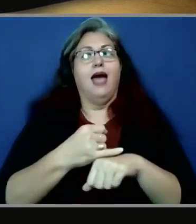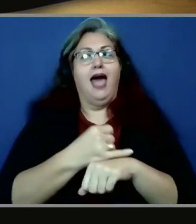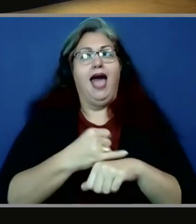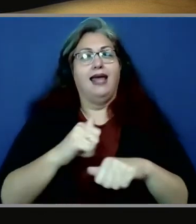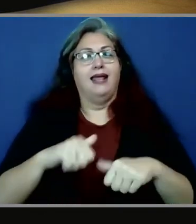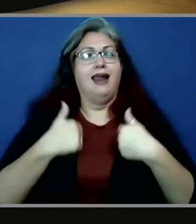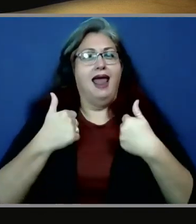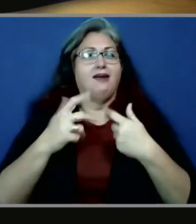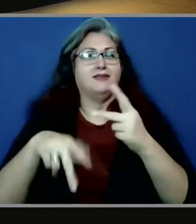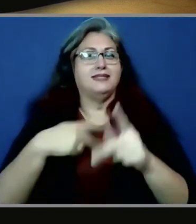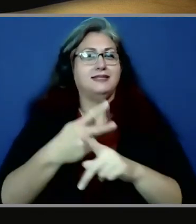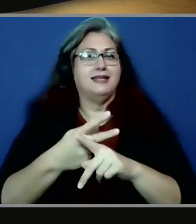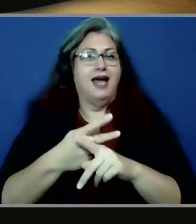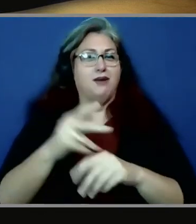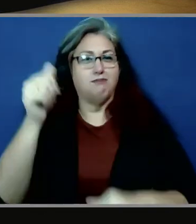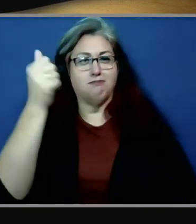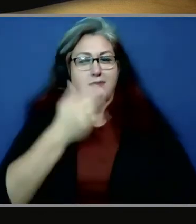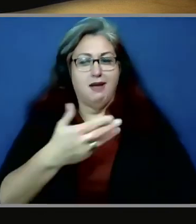Aloha.